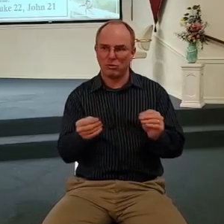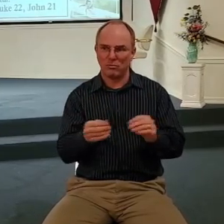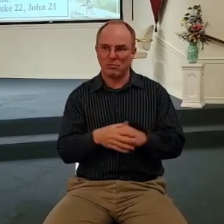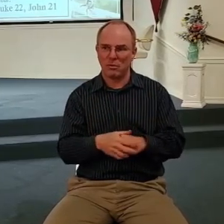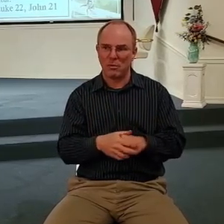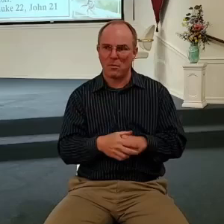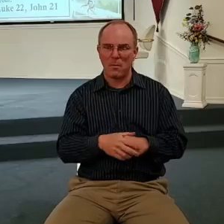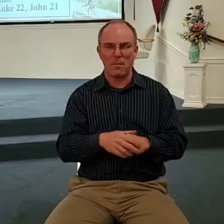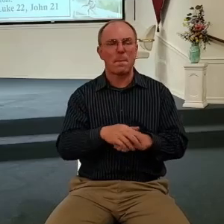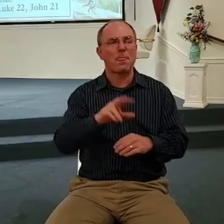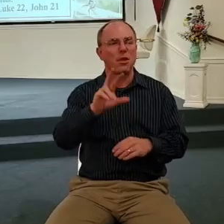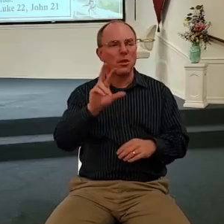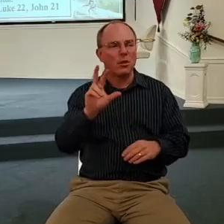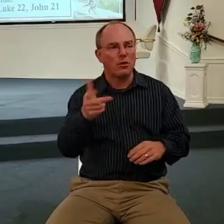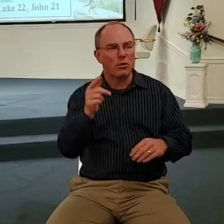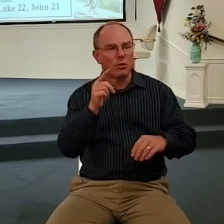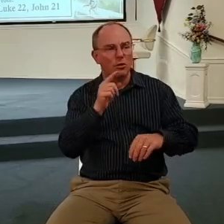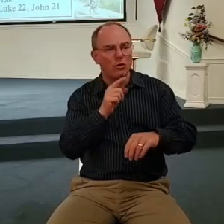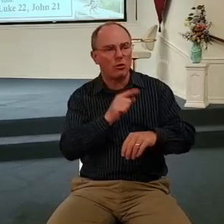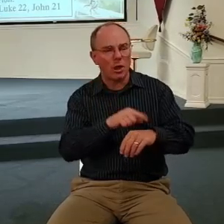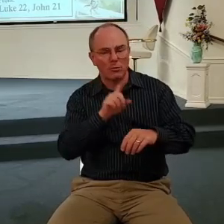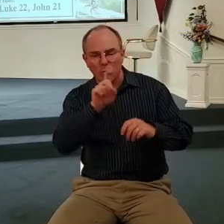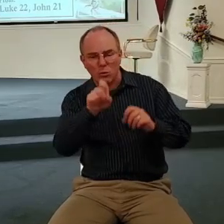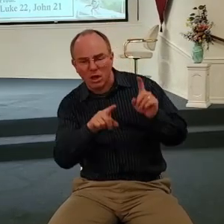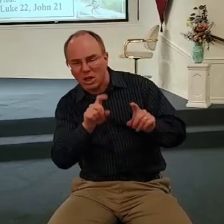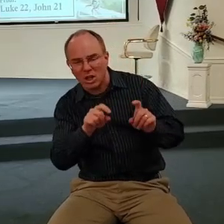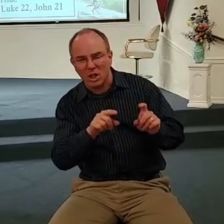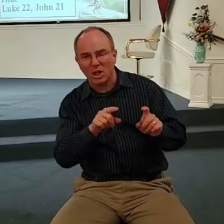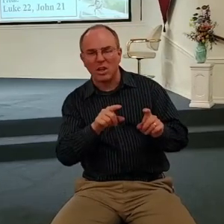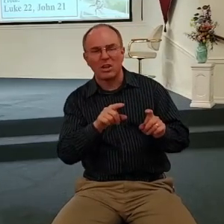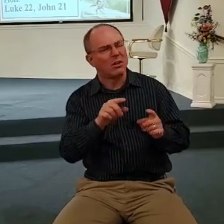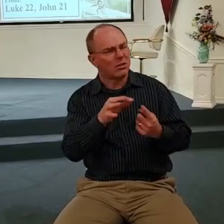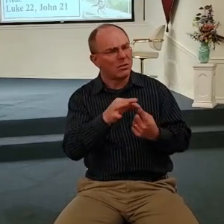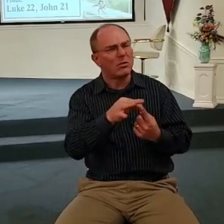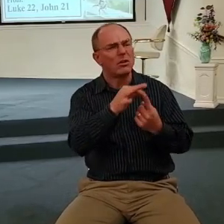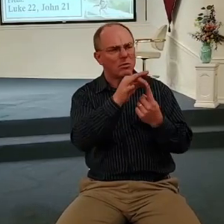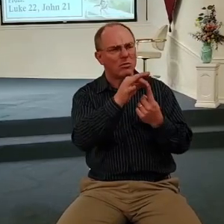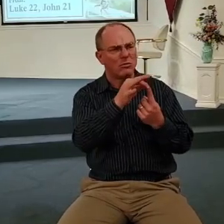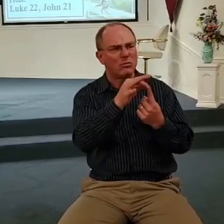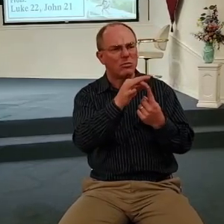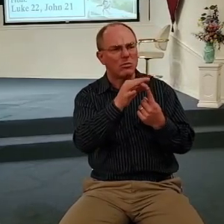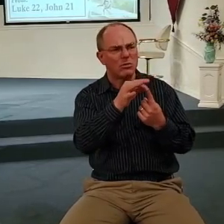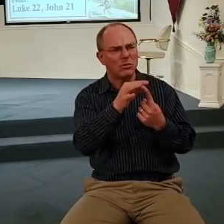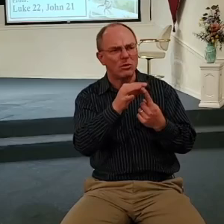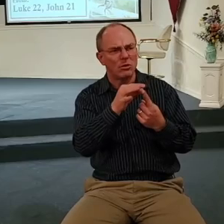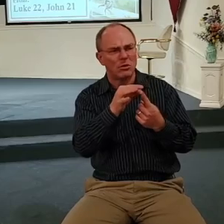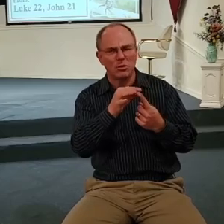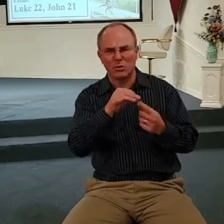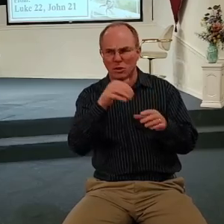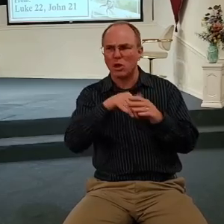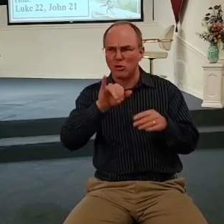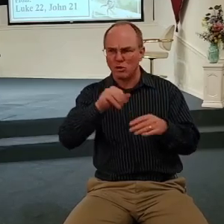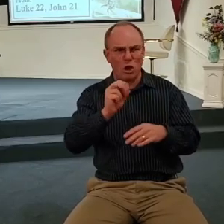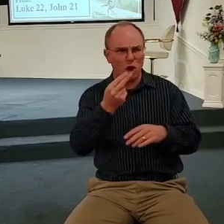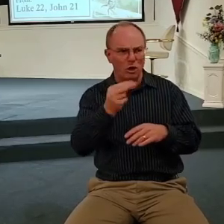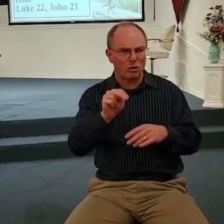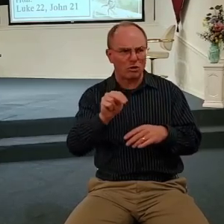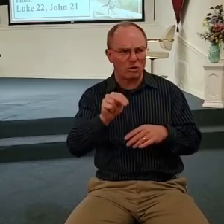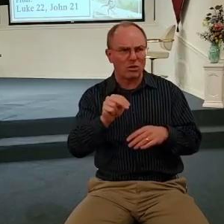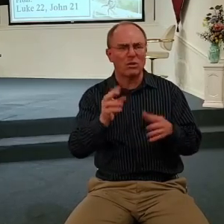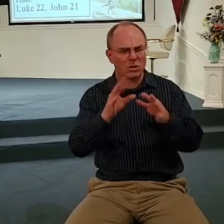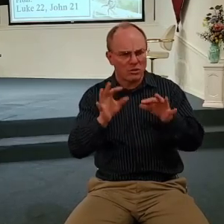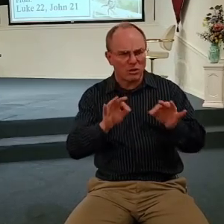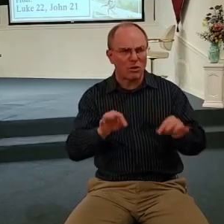is a little bit more unique in John's account. In fact, it reads, "One of the high